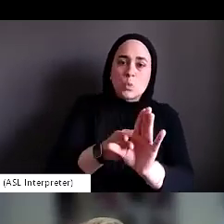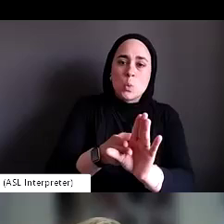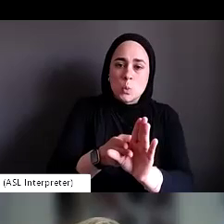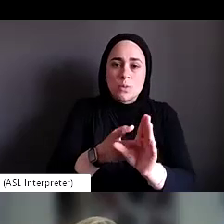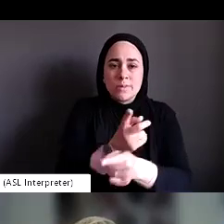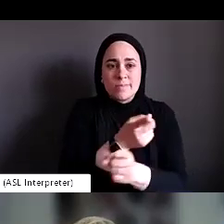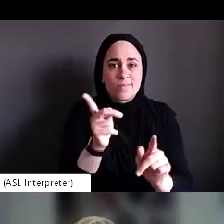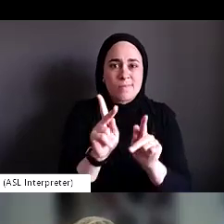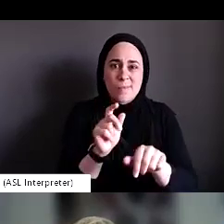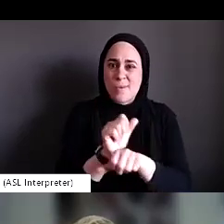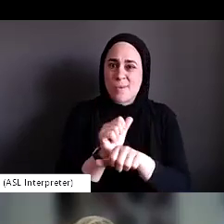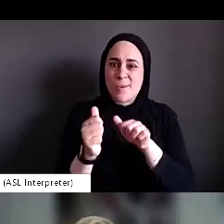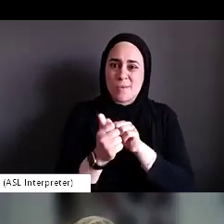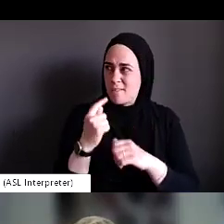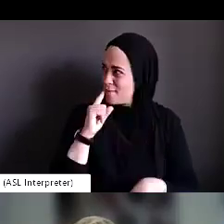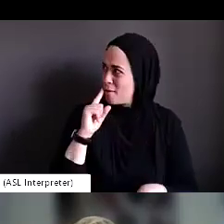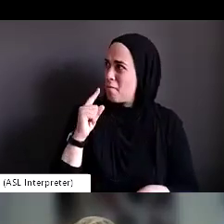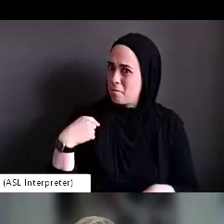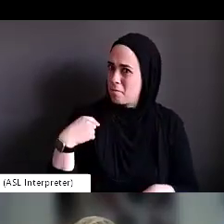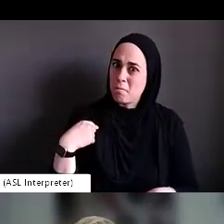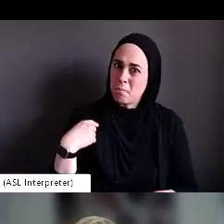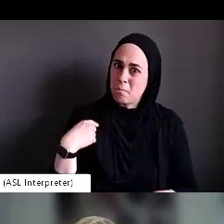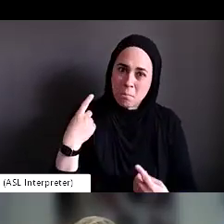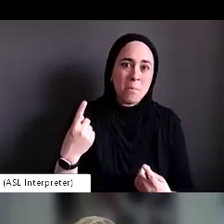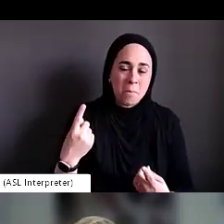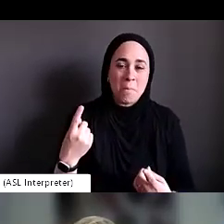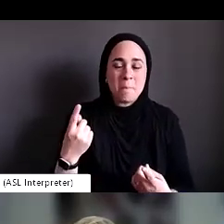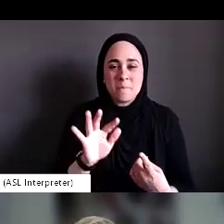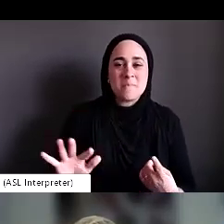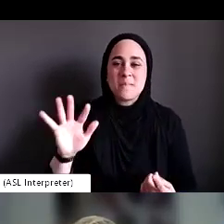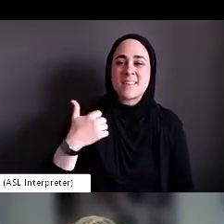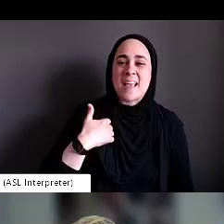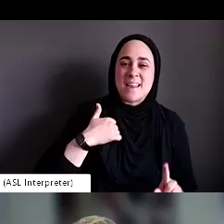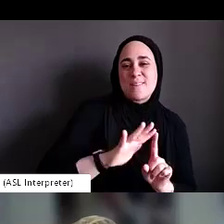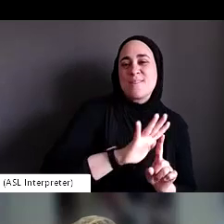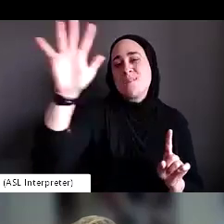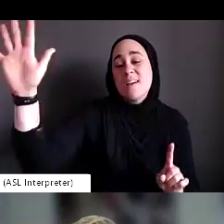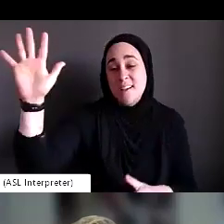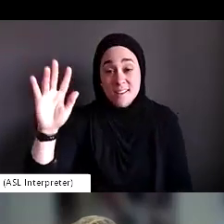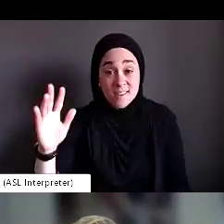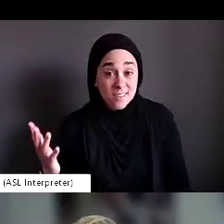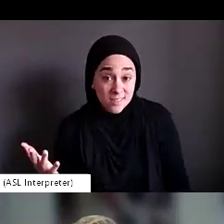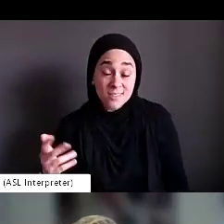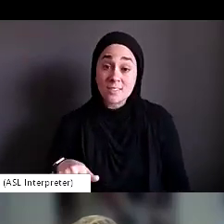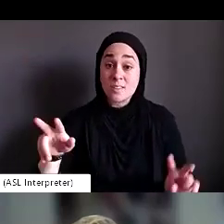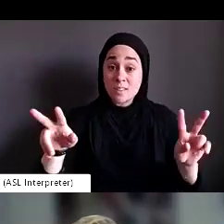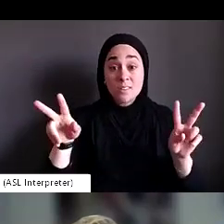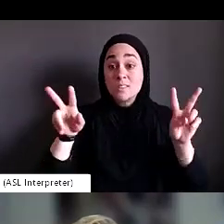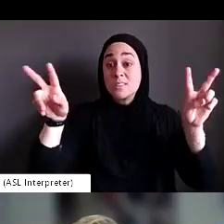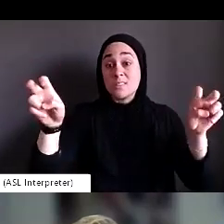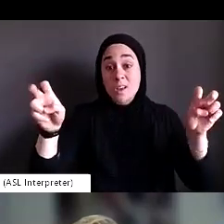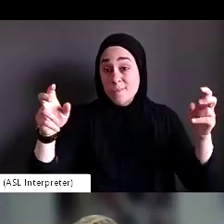I've worked with for some time across the country. And I have to say, if there's anything we know about this topic, it's that it